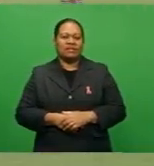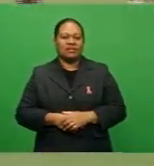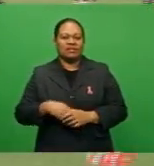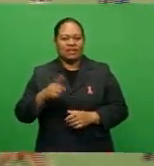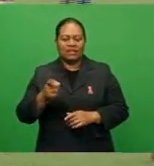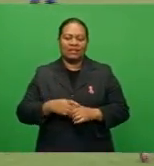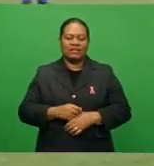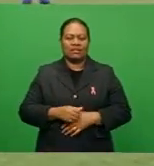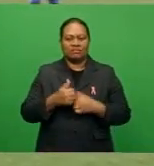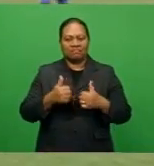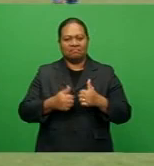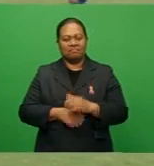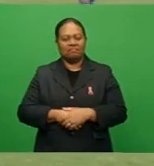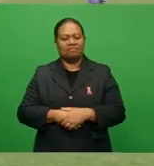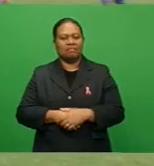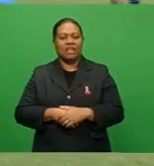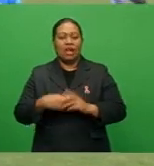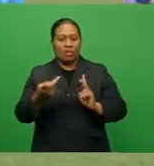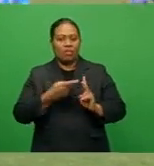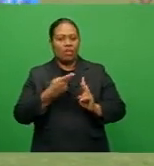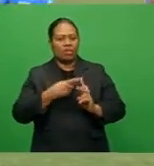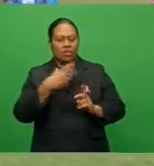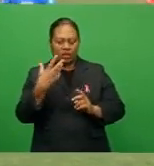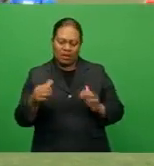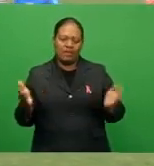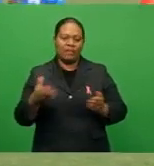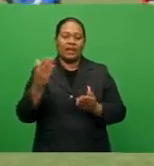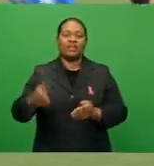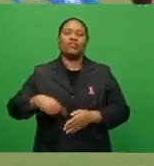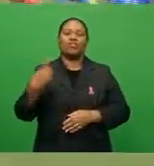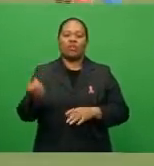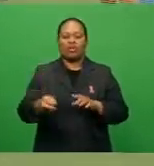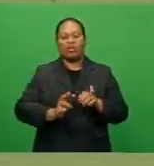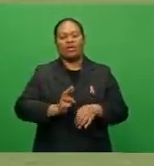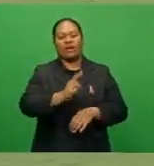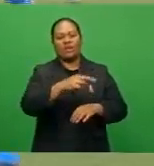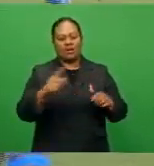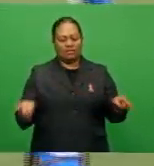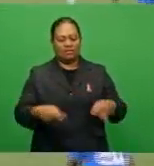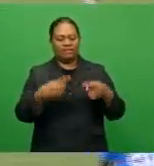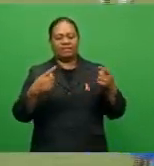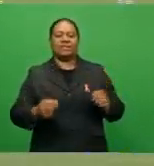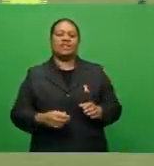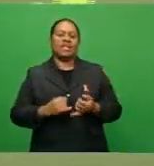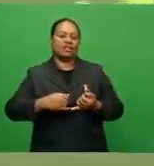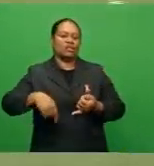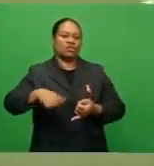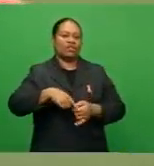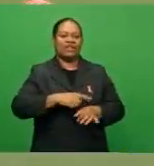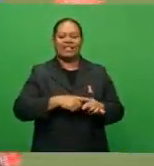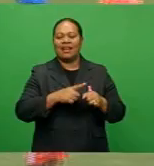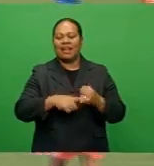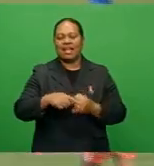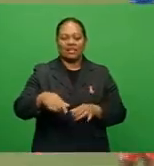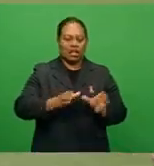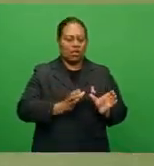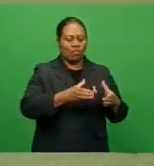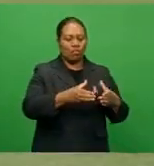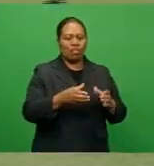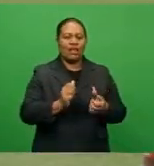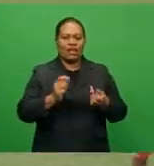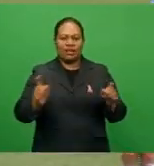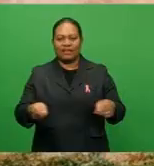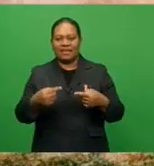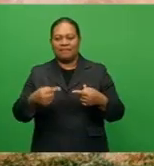the bonus. Both will be in action for Rewa tomorrow when it takes on Suva in their last pool match. Tali Materukula,